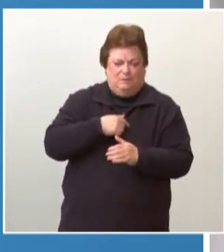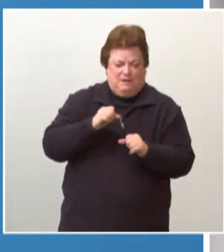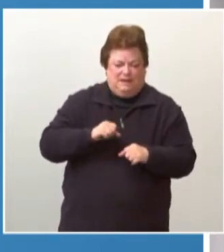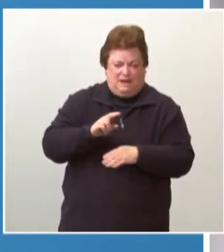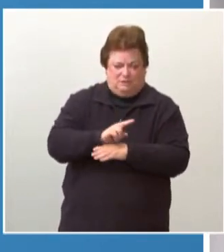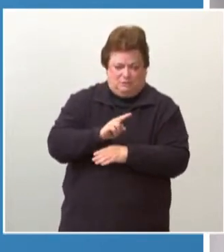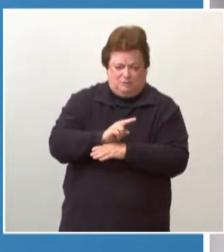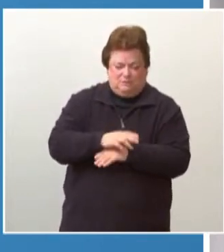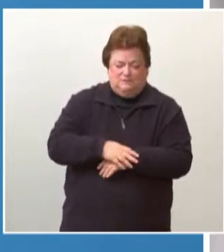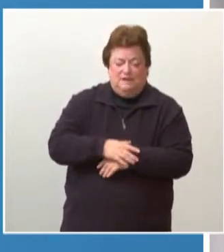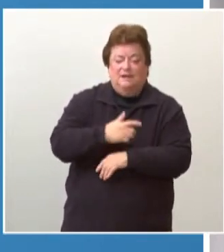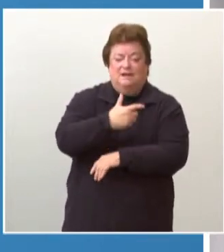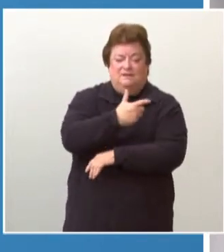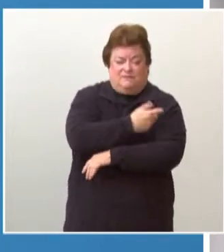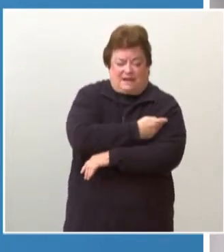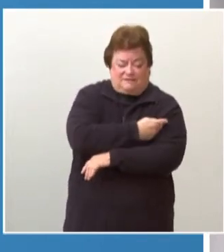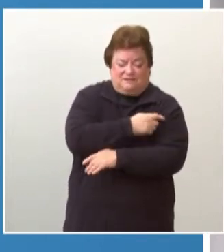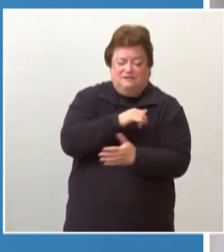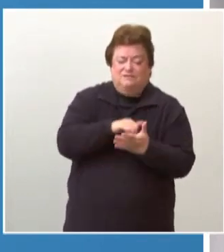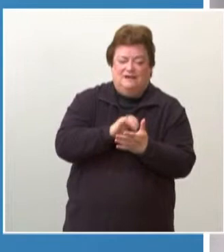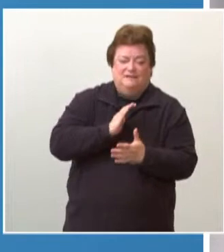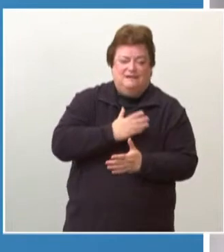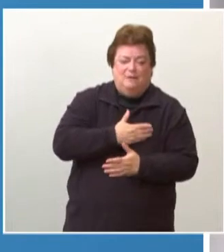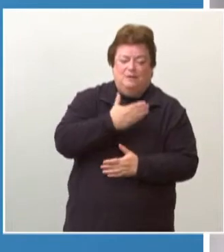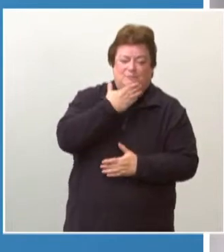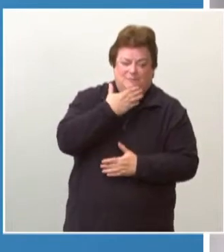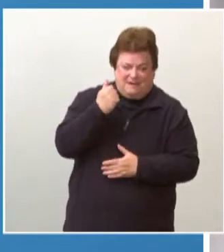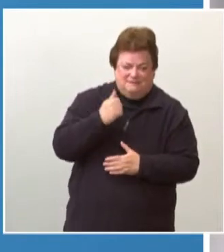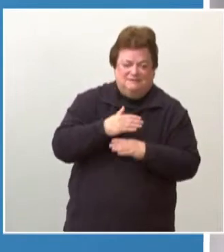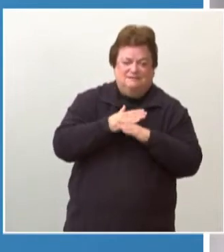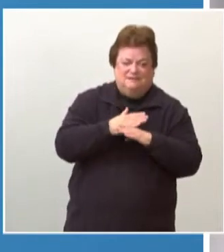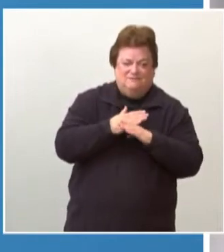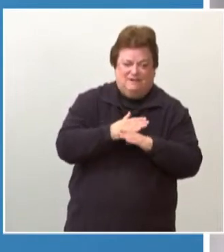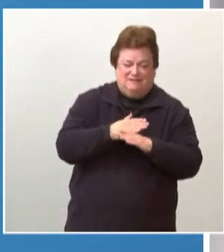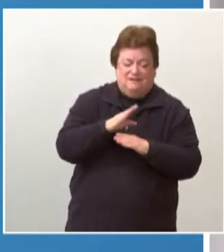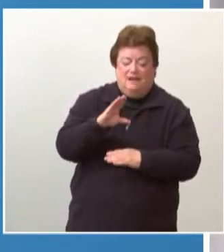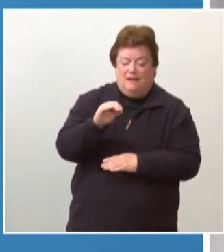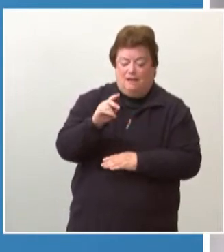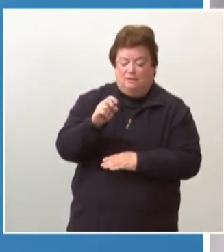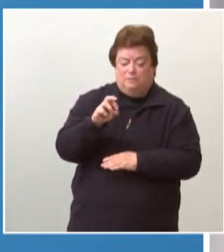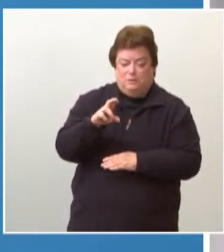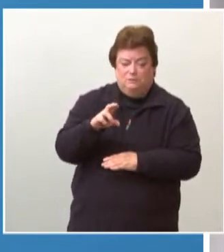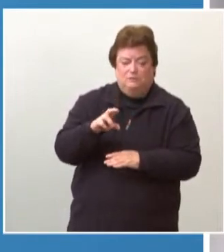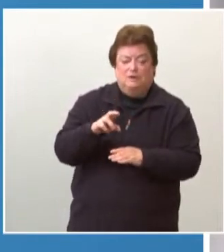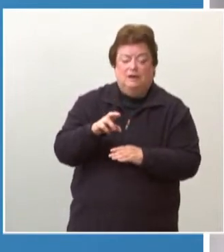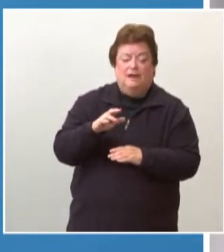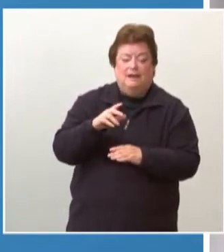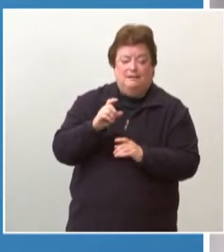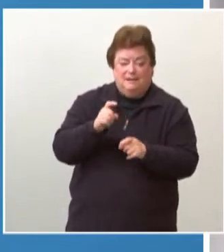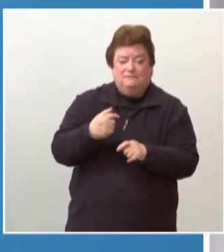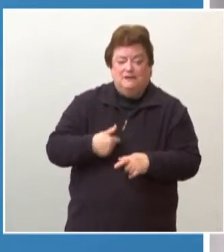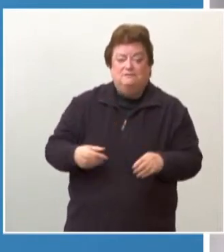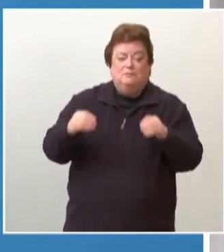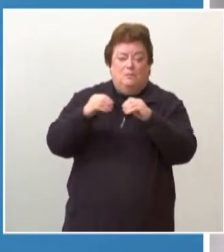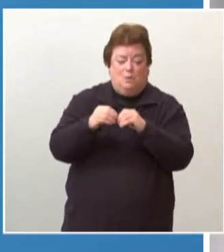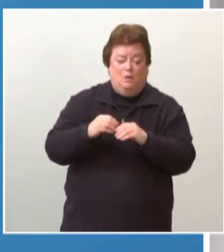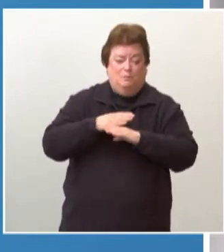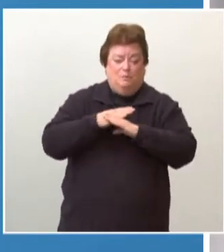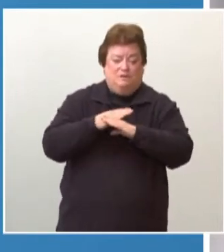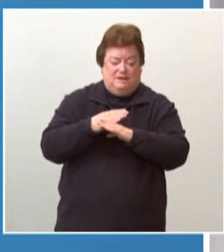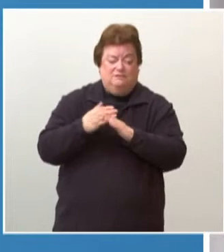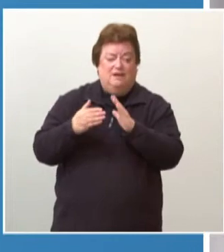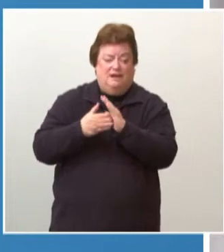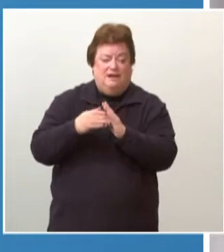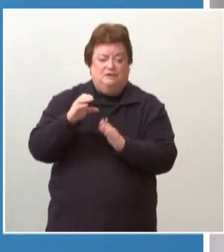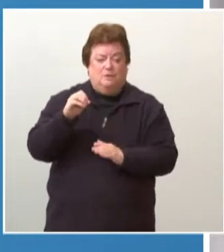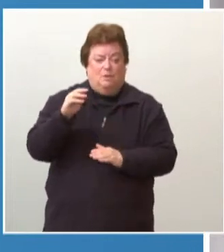said before, vaccinations remain our best defense, and booster doses provide a greater level of protection against the